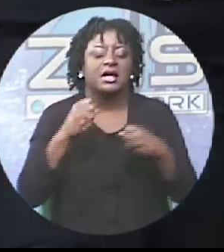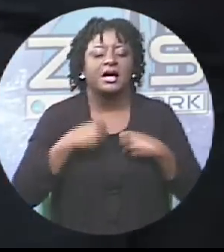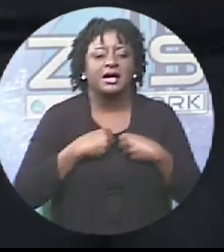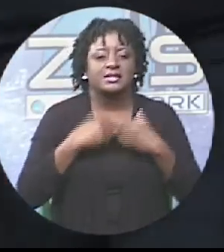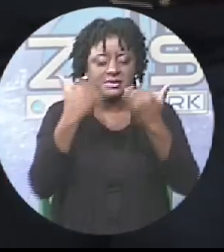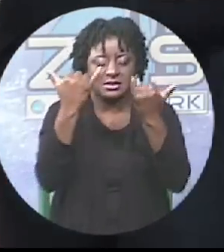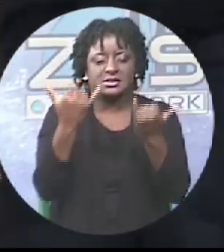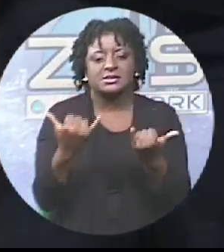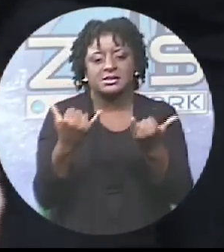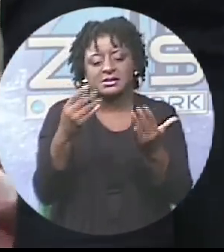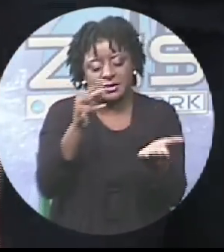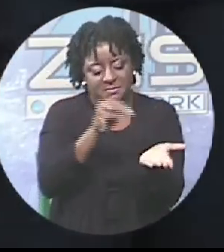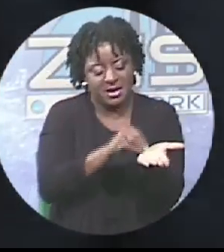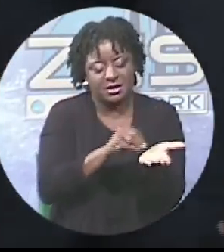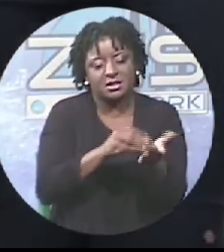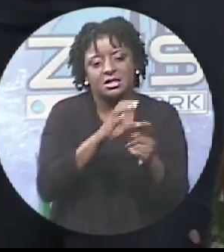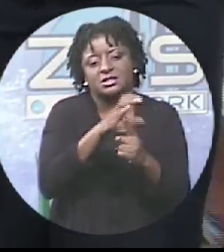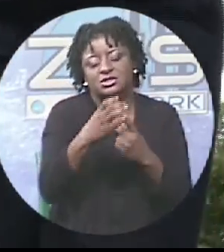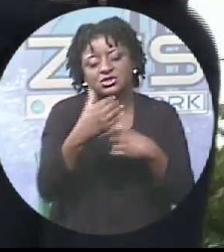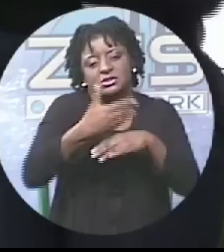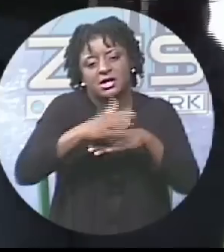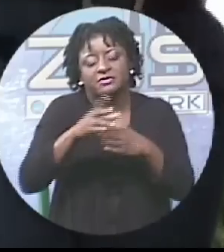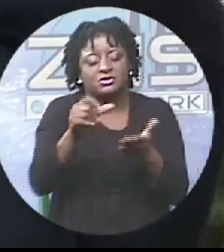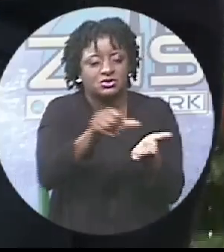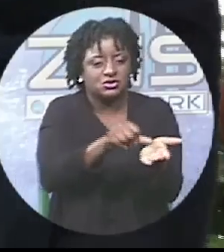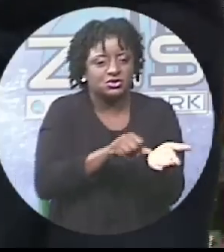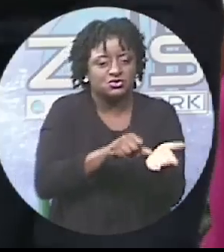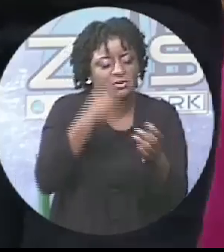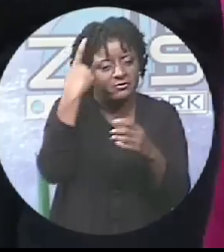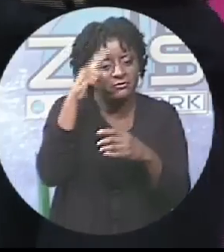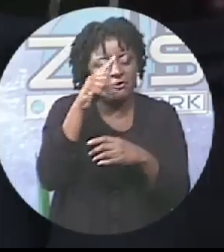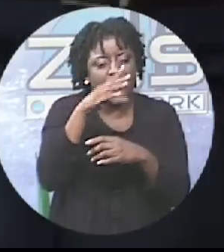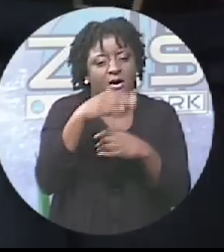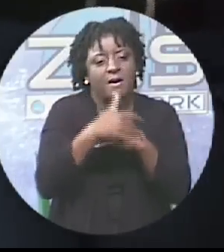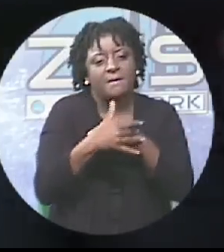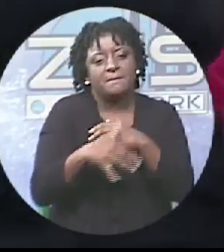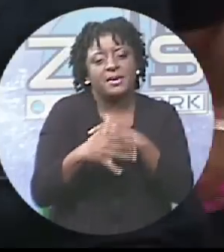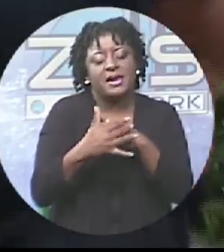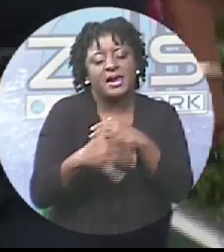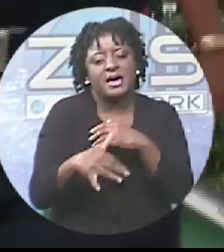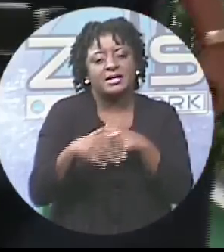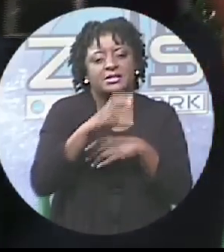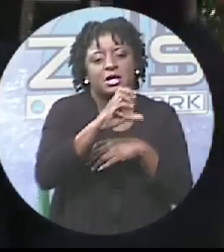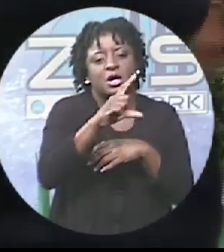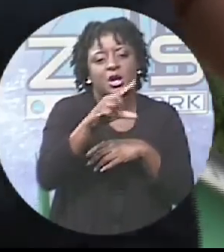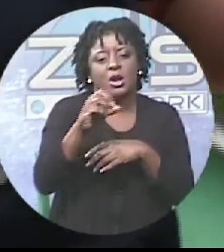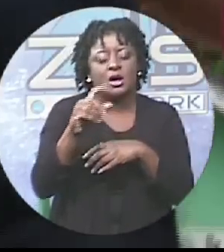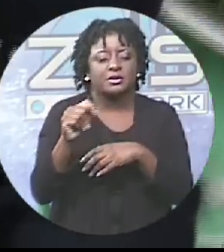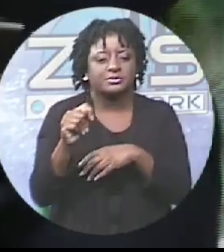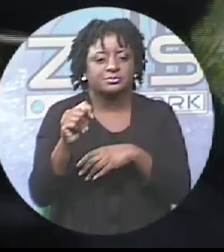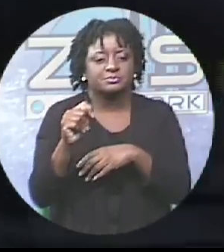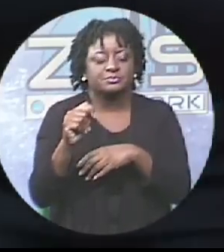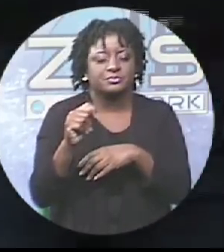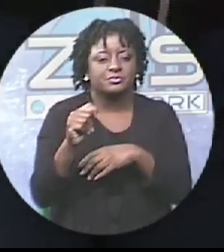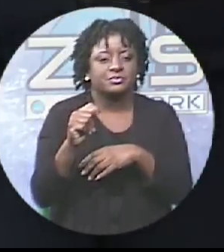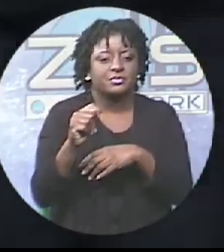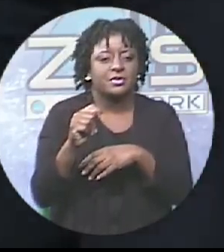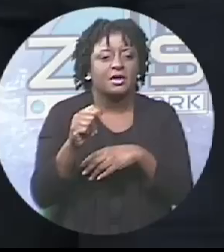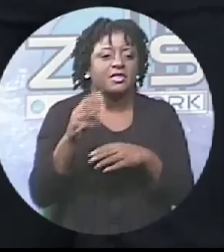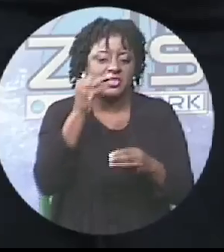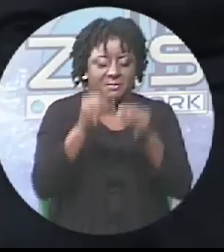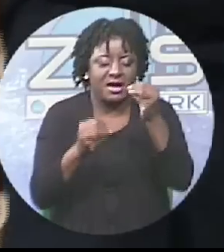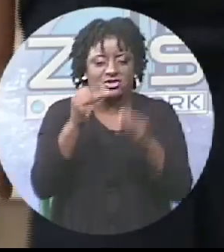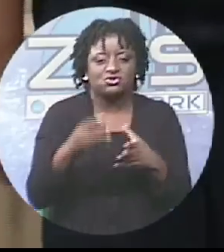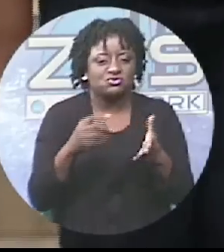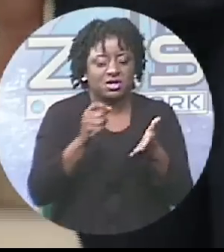existing medical condition following surgery for an aneurysm. Chief Magistrate Joyanne Ferguson Pratt noted the complaint and